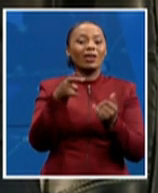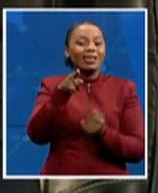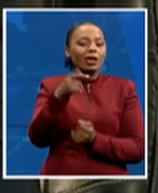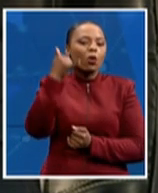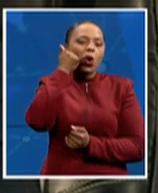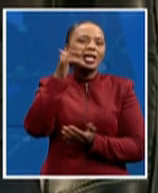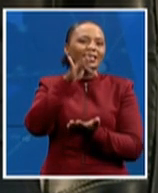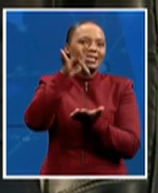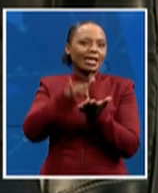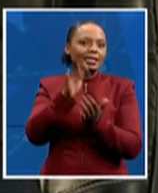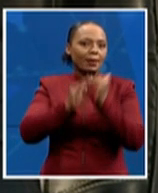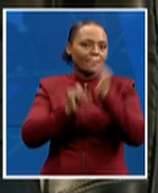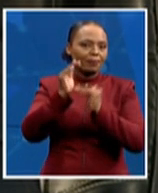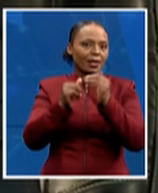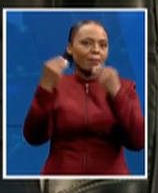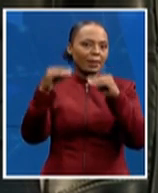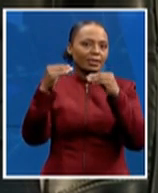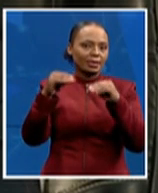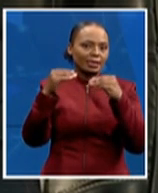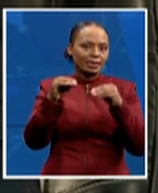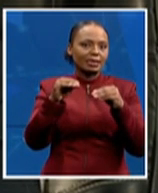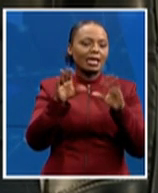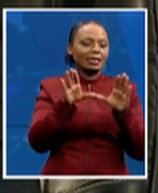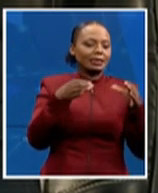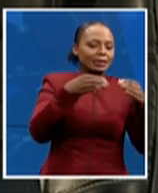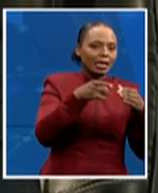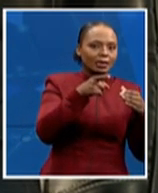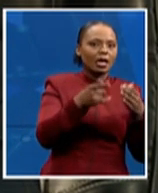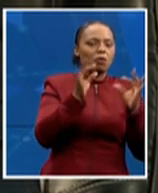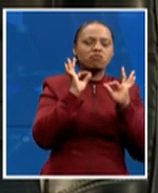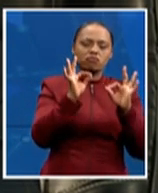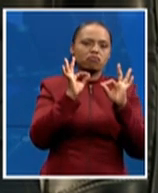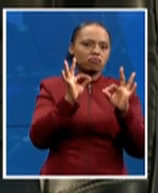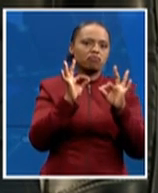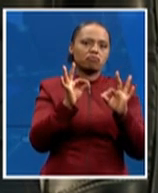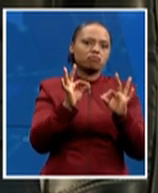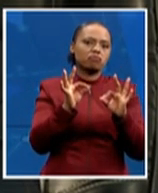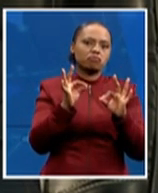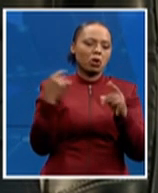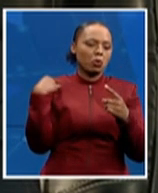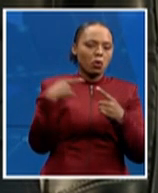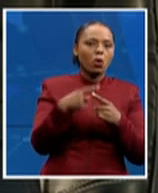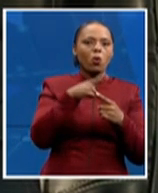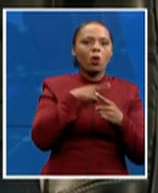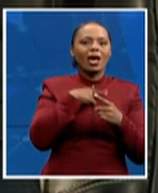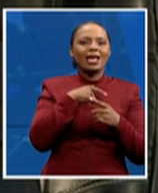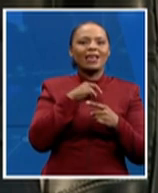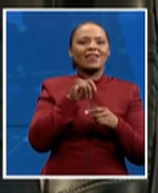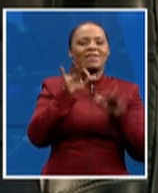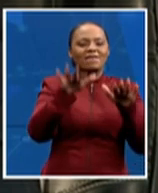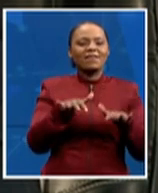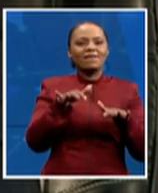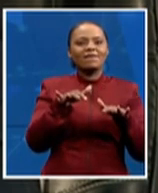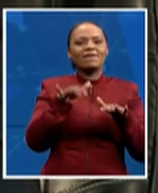sector has been phenomenal. About 15,000 jobs have already been created, with